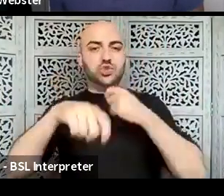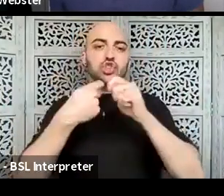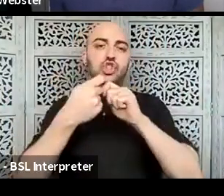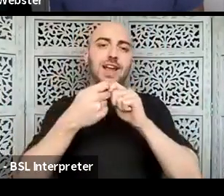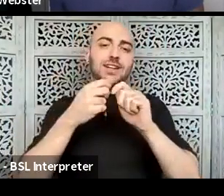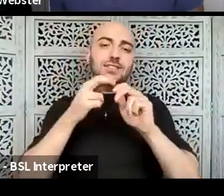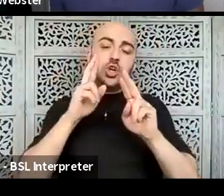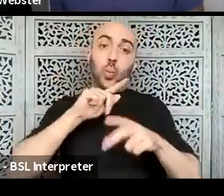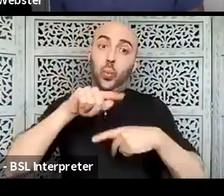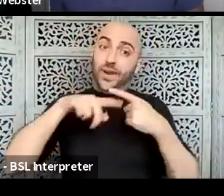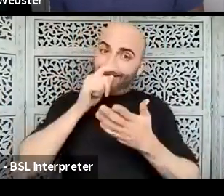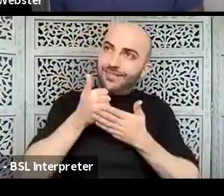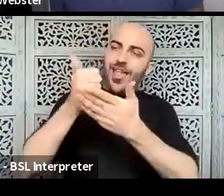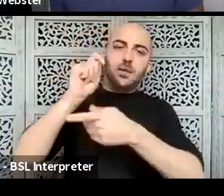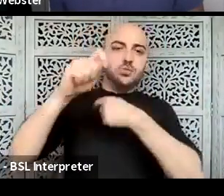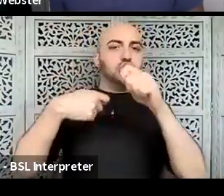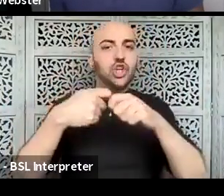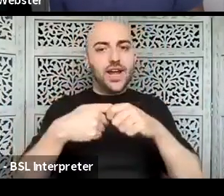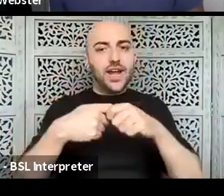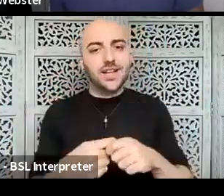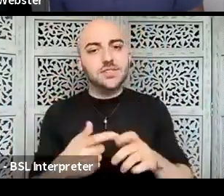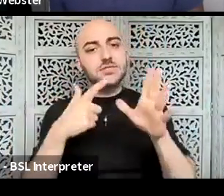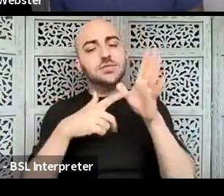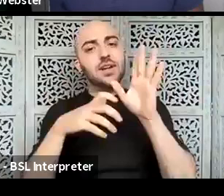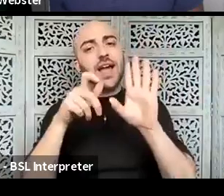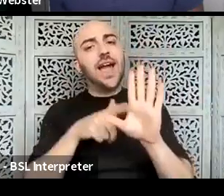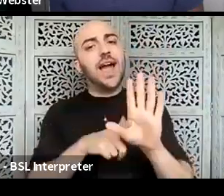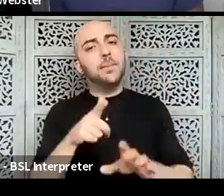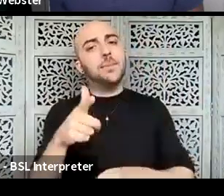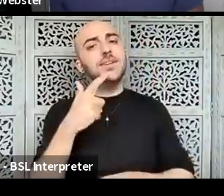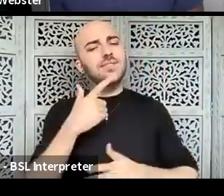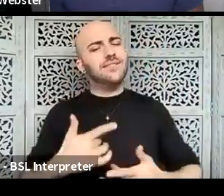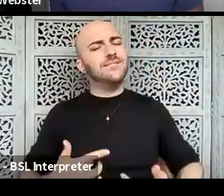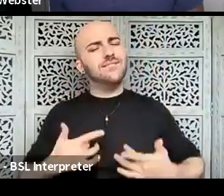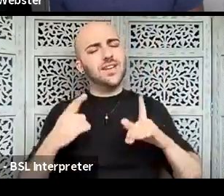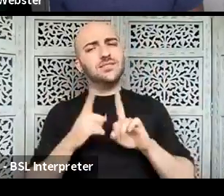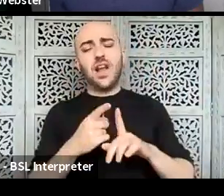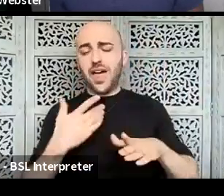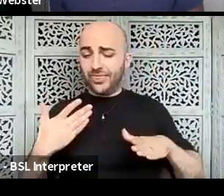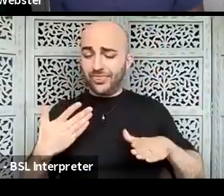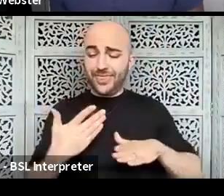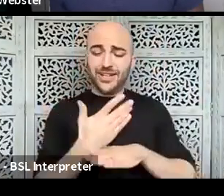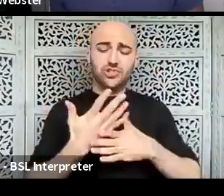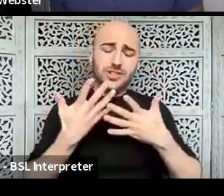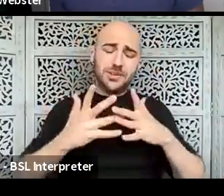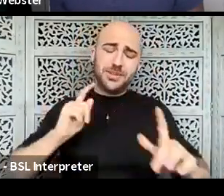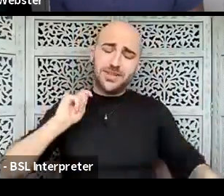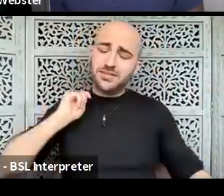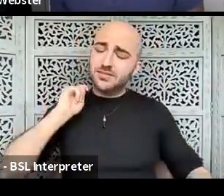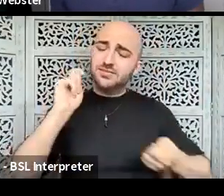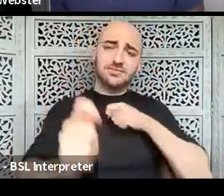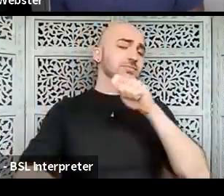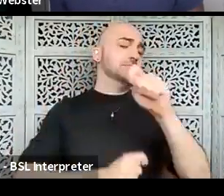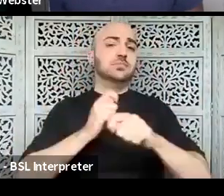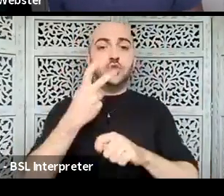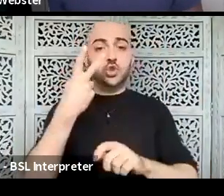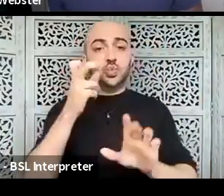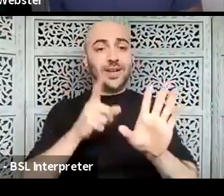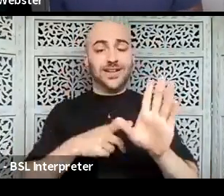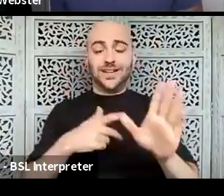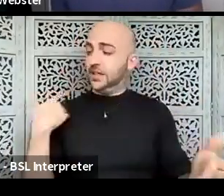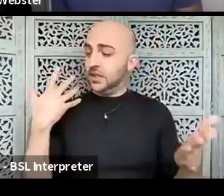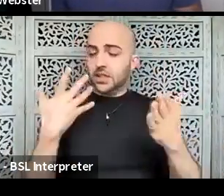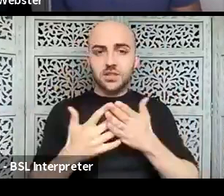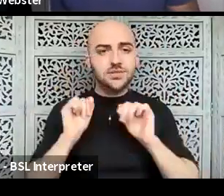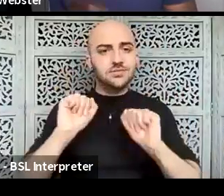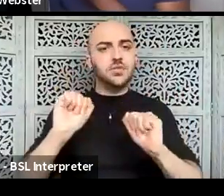make that change. It also feels a bit like the industry has changed so much in like 20 years, the way that it's structured,